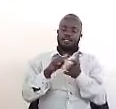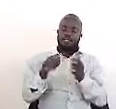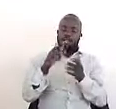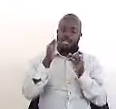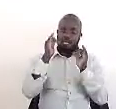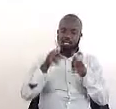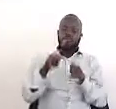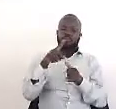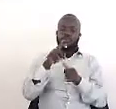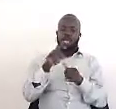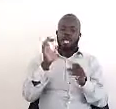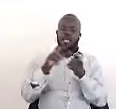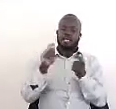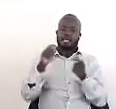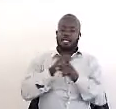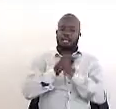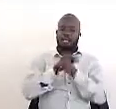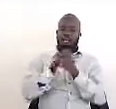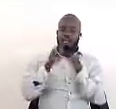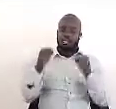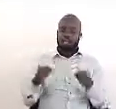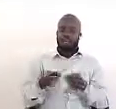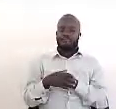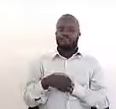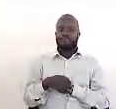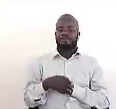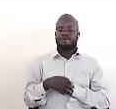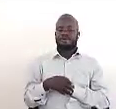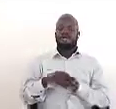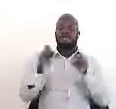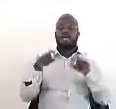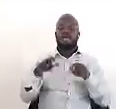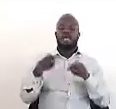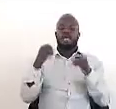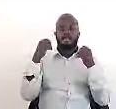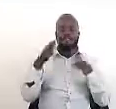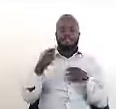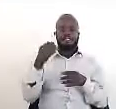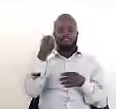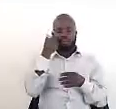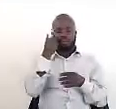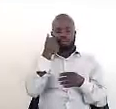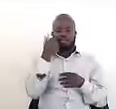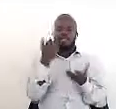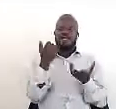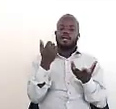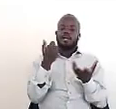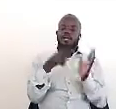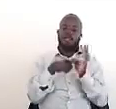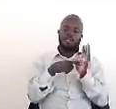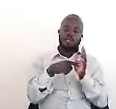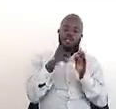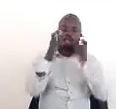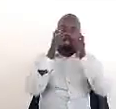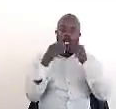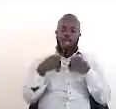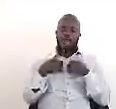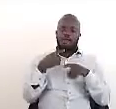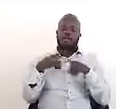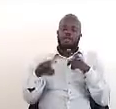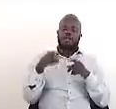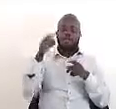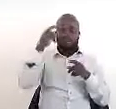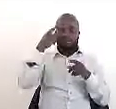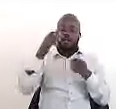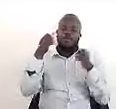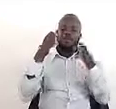attacking immune systems. So today, many of these same illnesses are still recognized as AIDS-defining, but for most